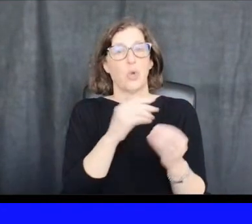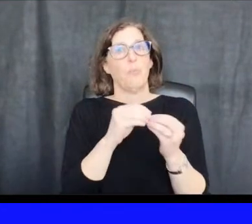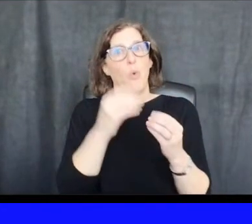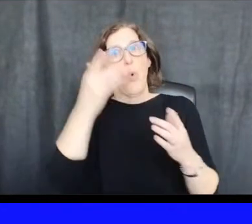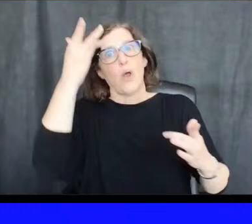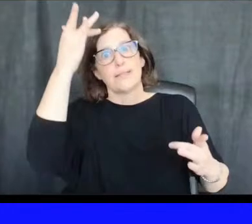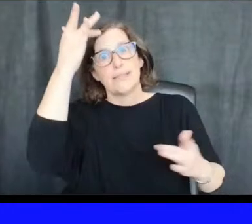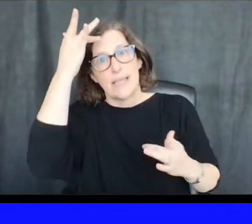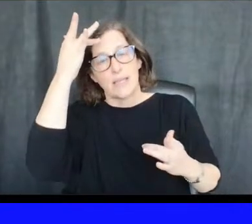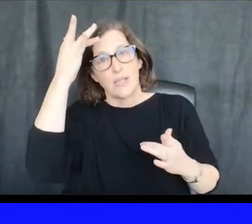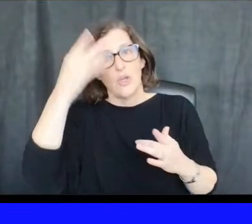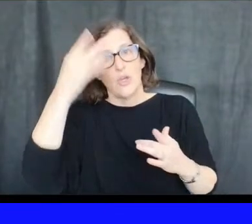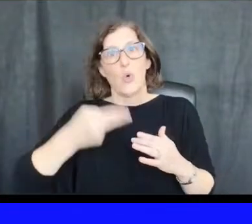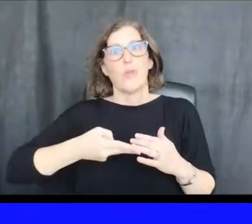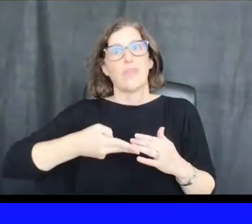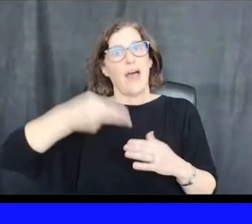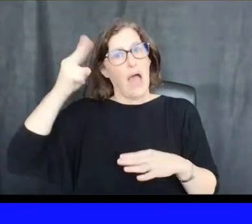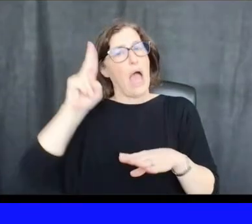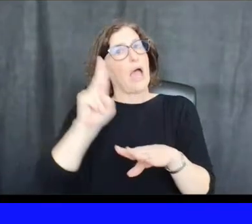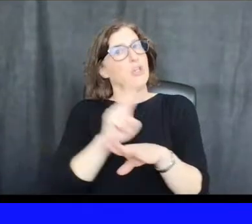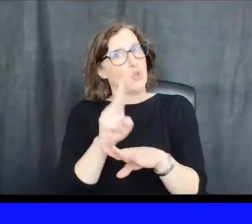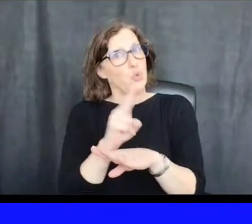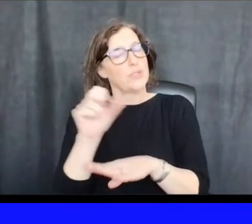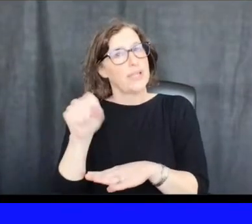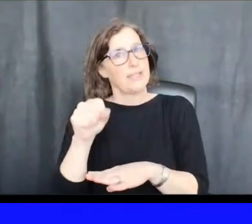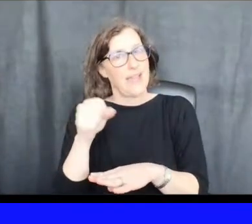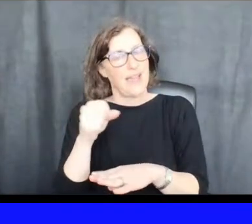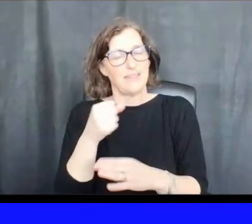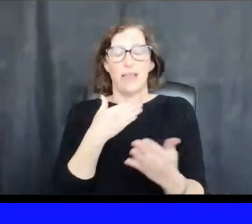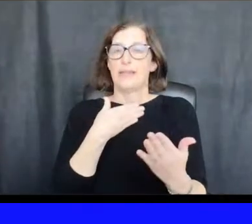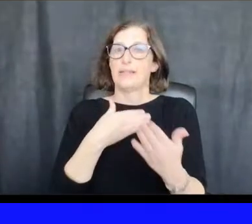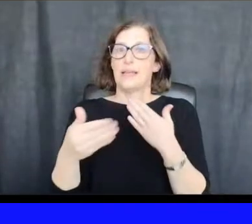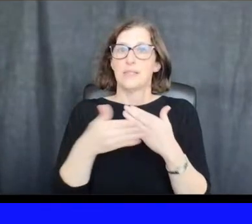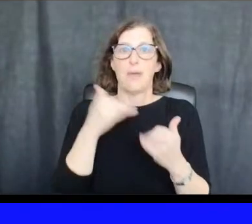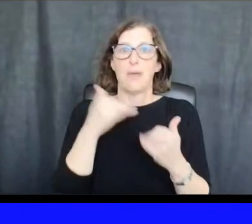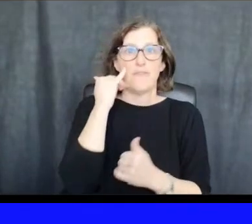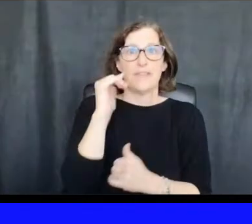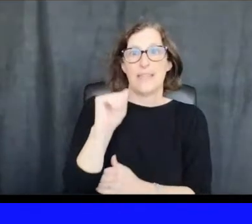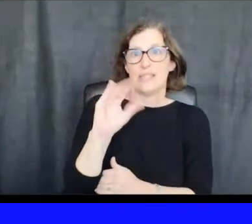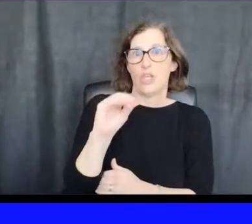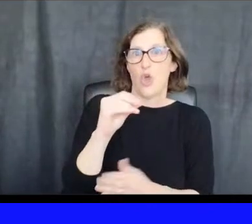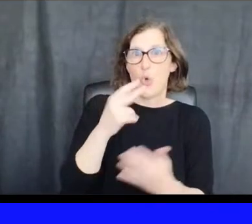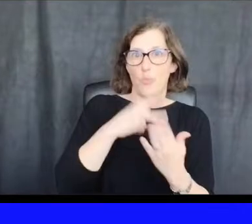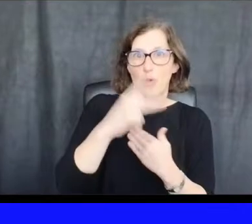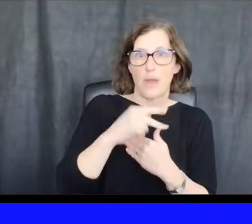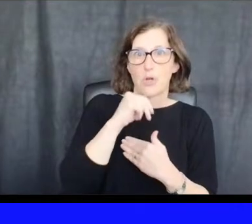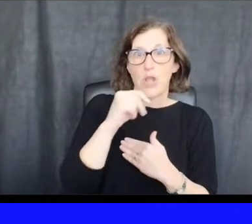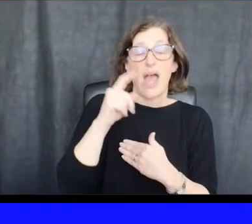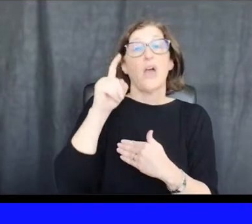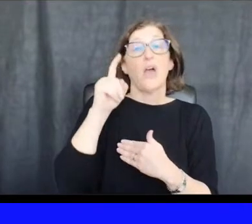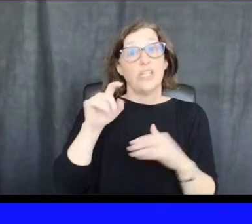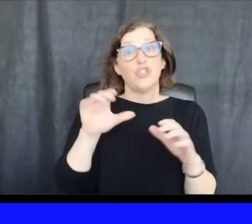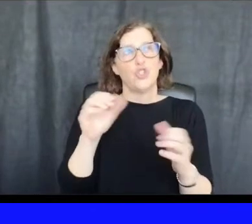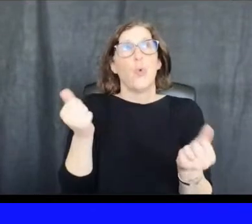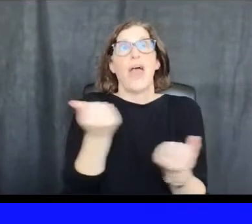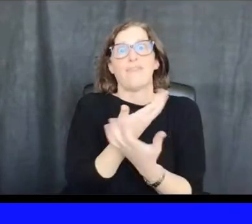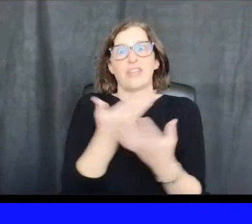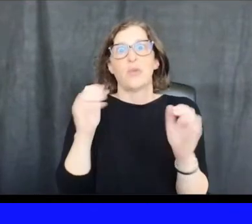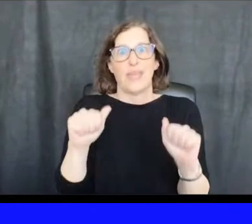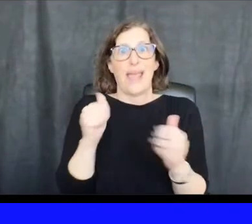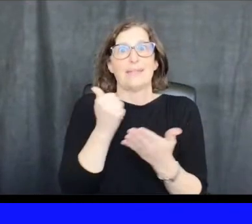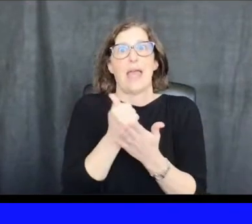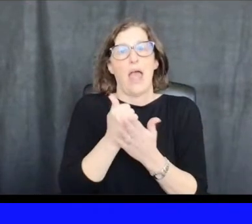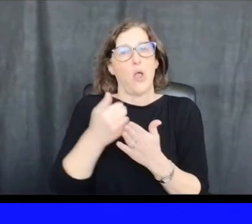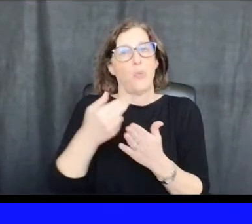as Dr. Pagan said, is a technical term ridiculous. That we have 40% case mix index increase and a 3% cap,